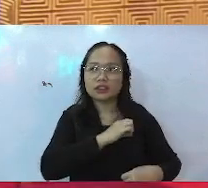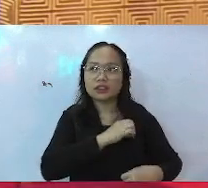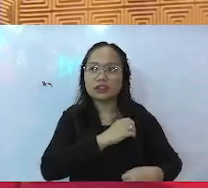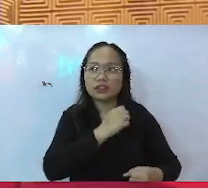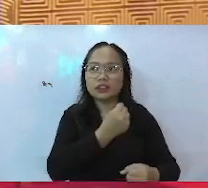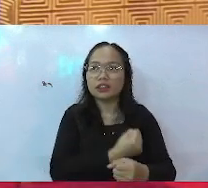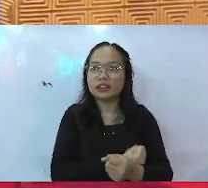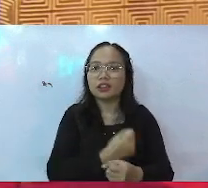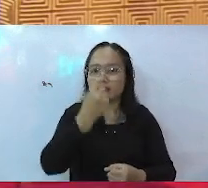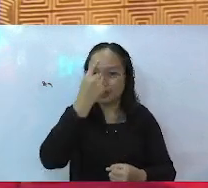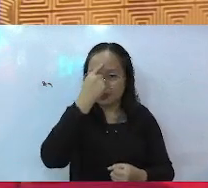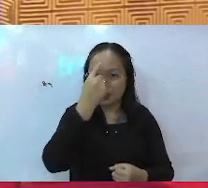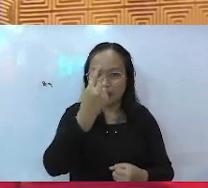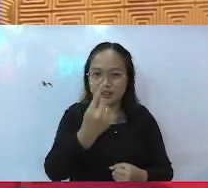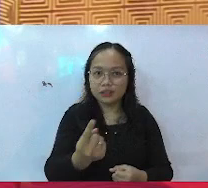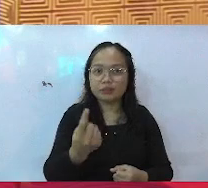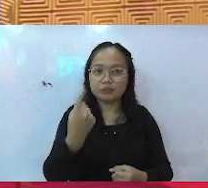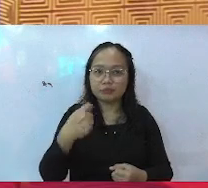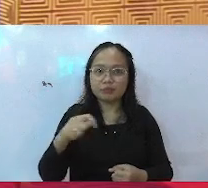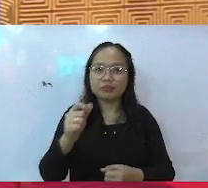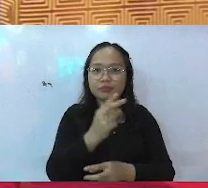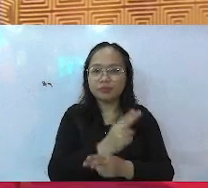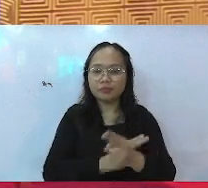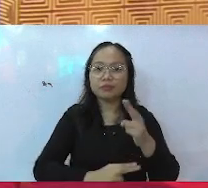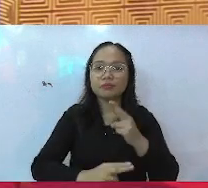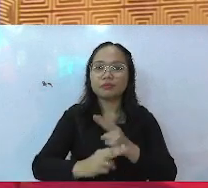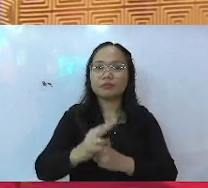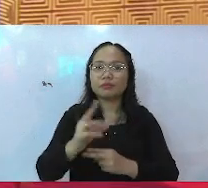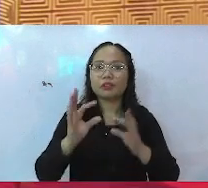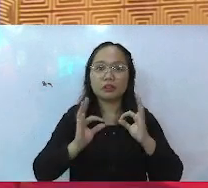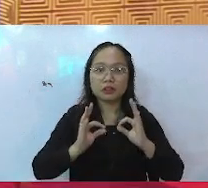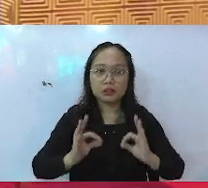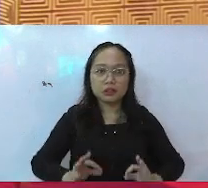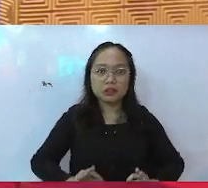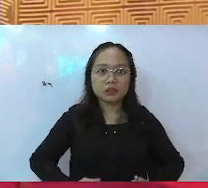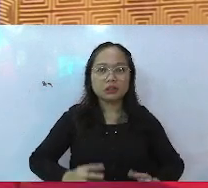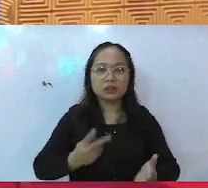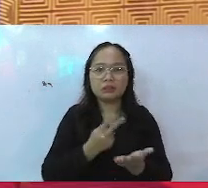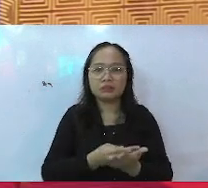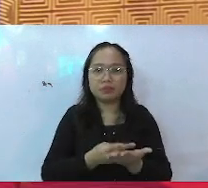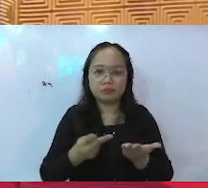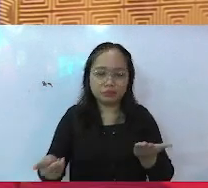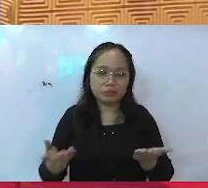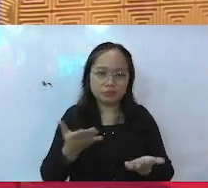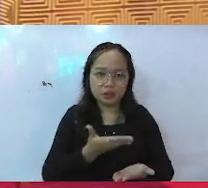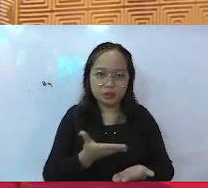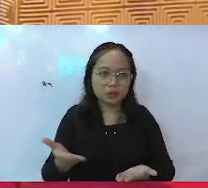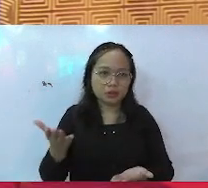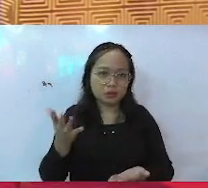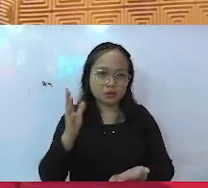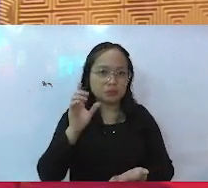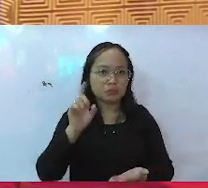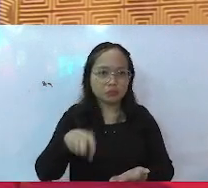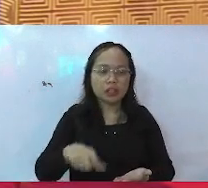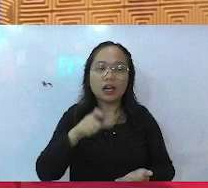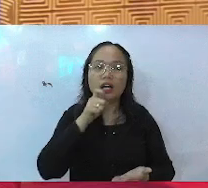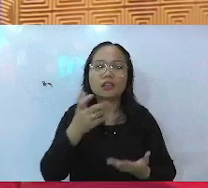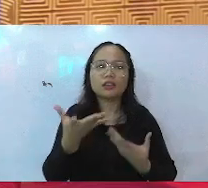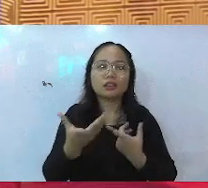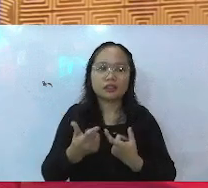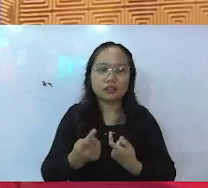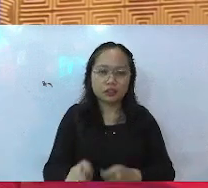in the arm of FL will fail You You not